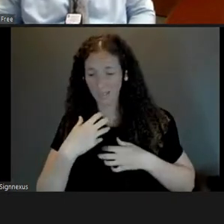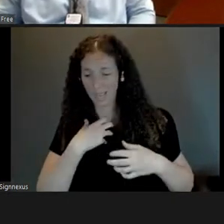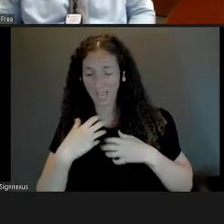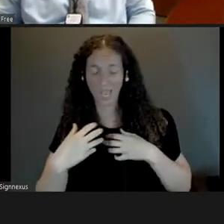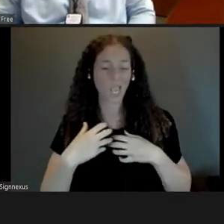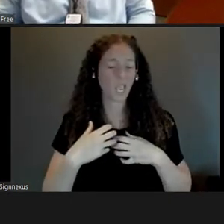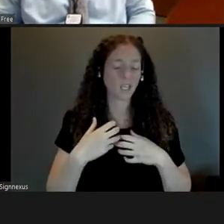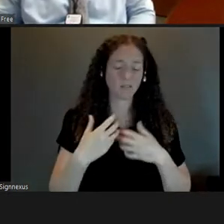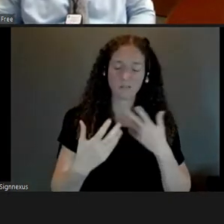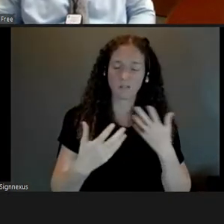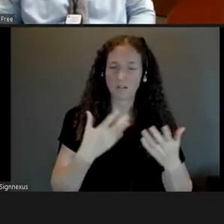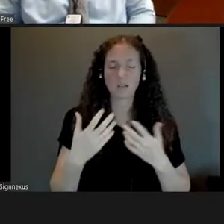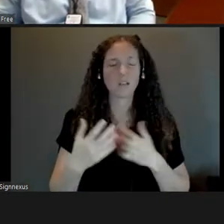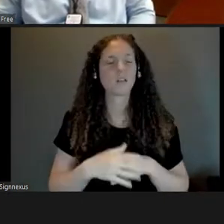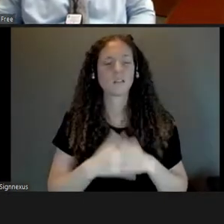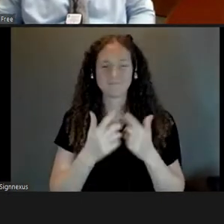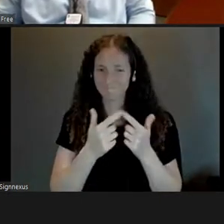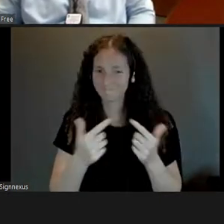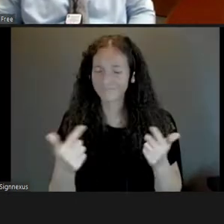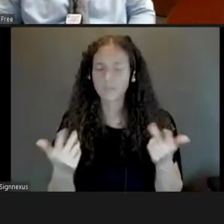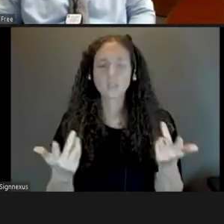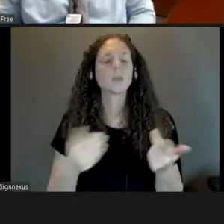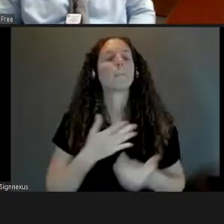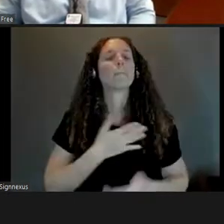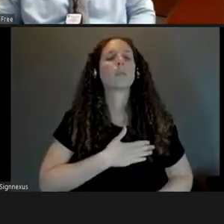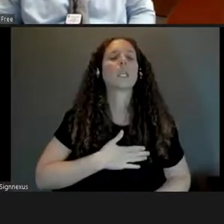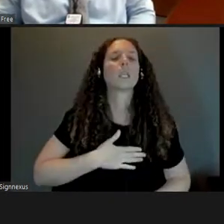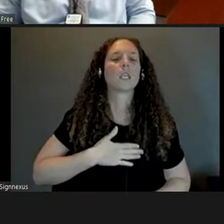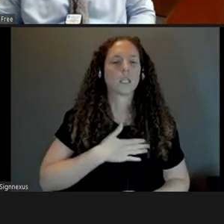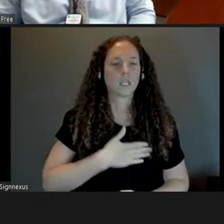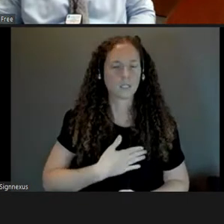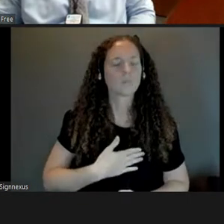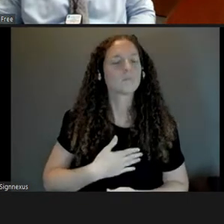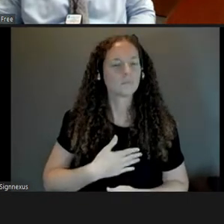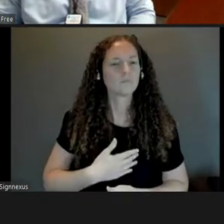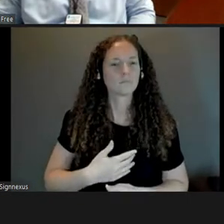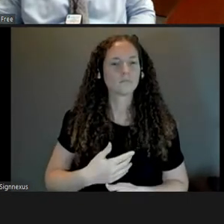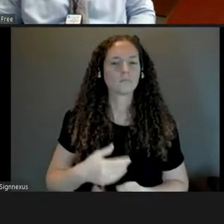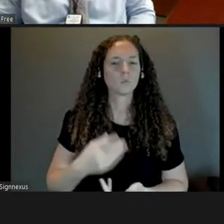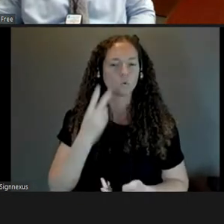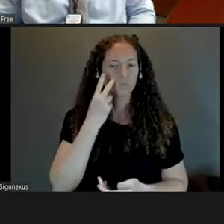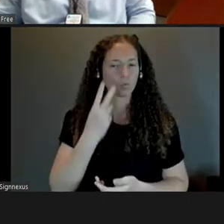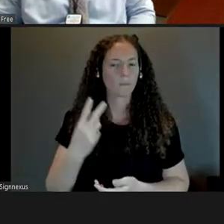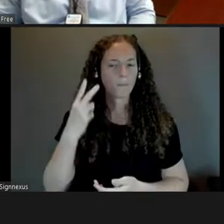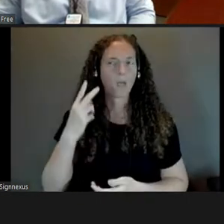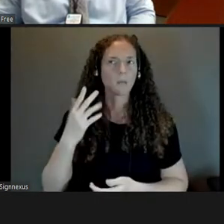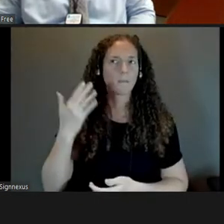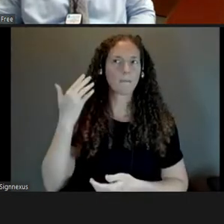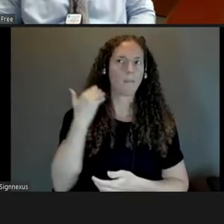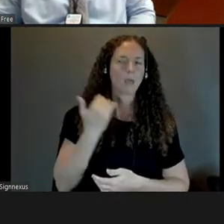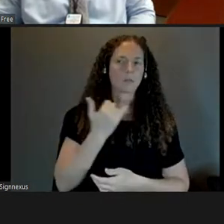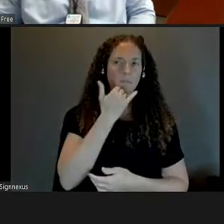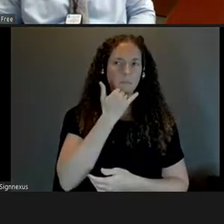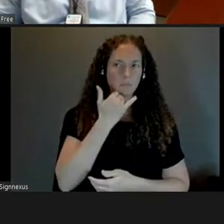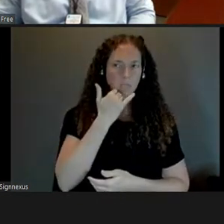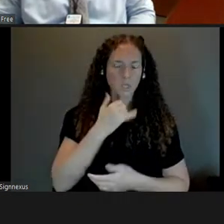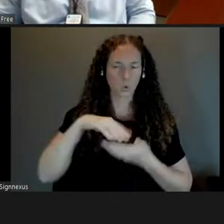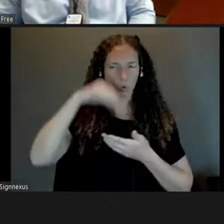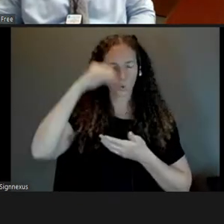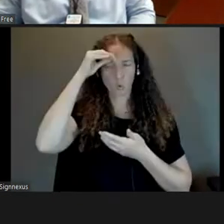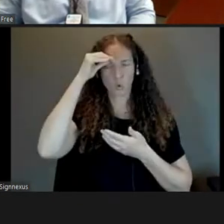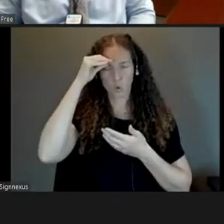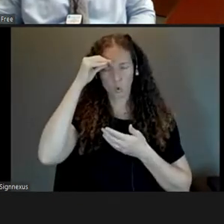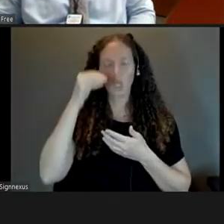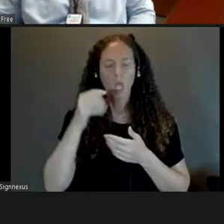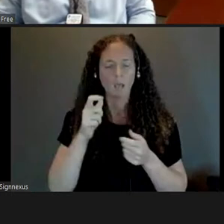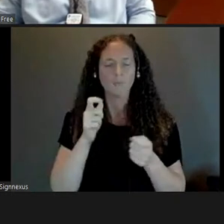everybody. Please learn from past mistakes, current mistakes, and let's get a better service